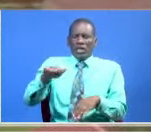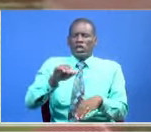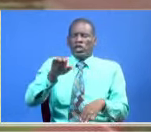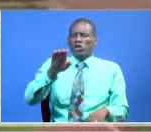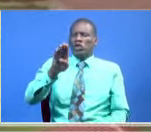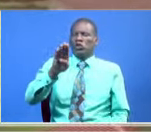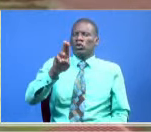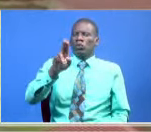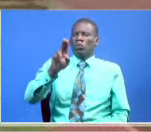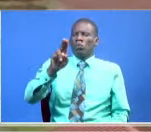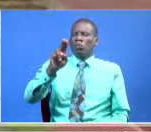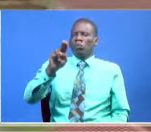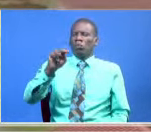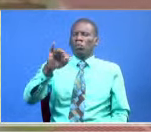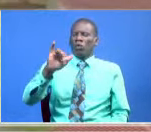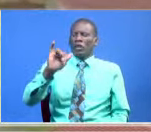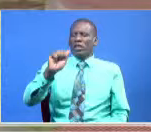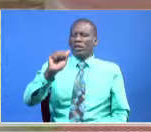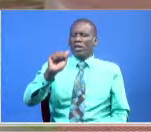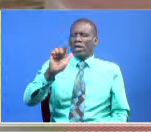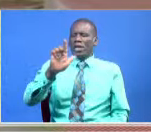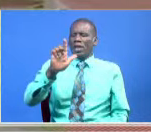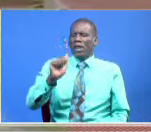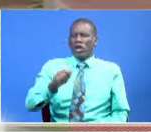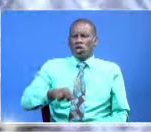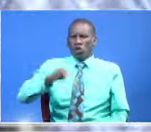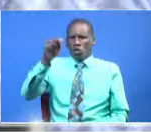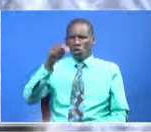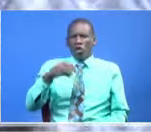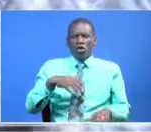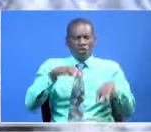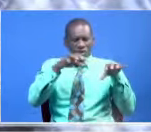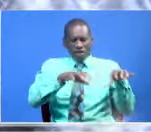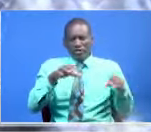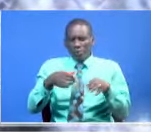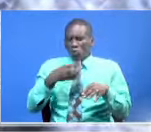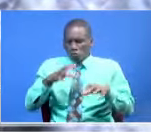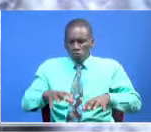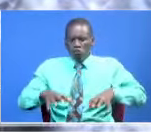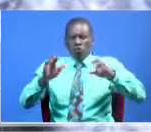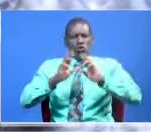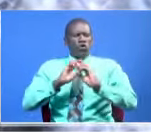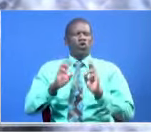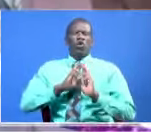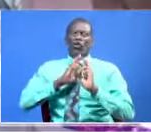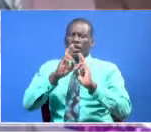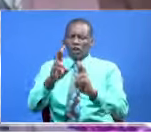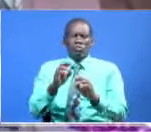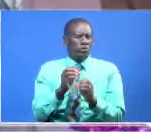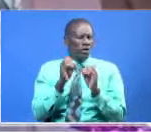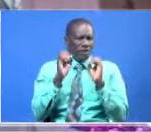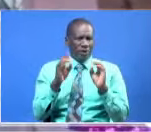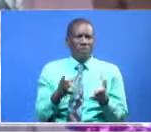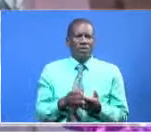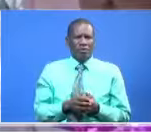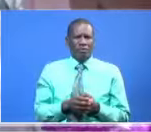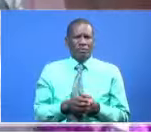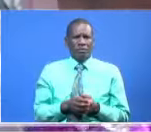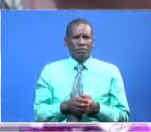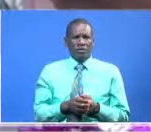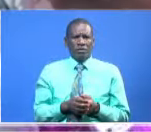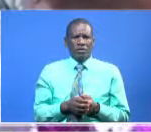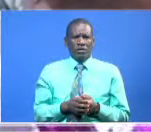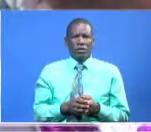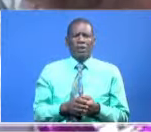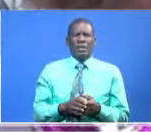North. Sisi tumeangaika na hii mafuriko, tumelia. Lakini no response, no serious response. Hizo hela zenye president